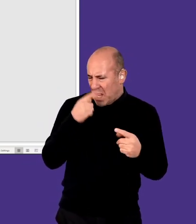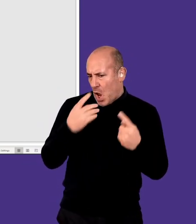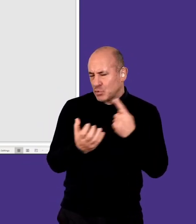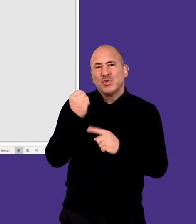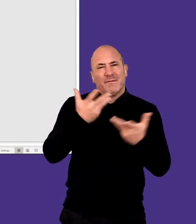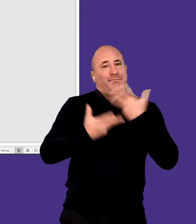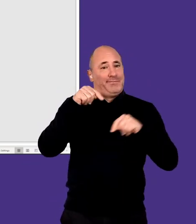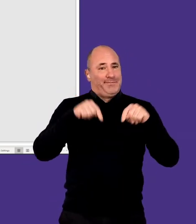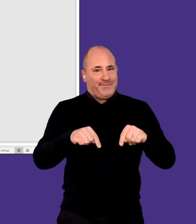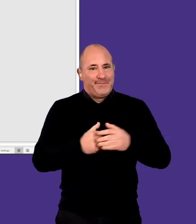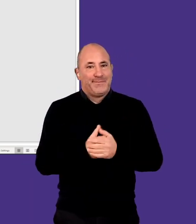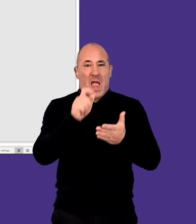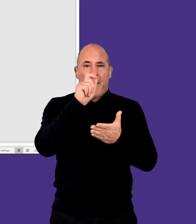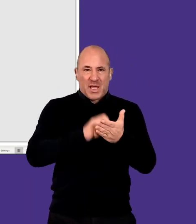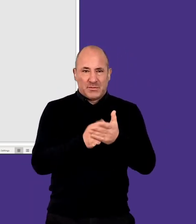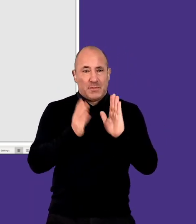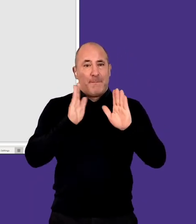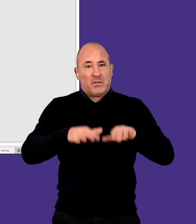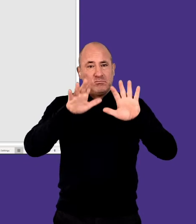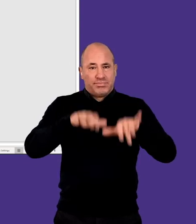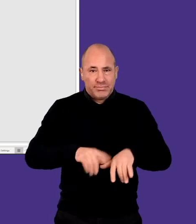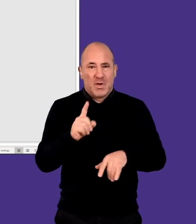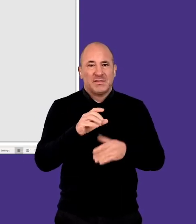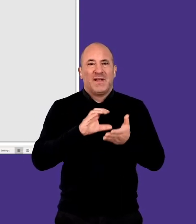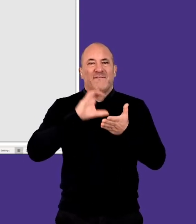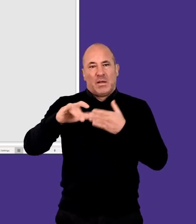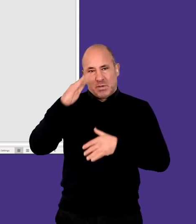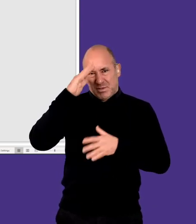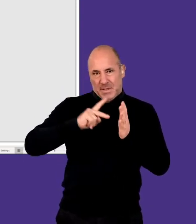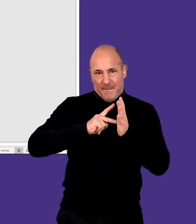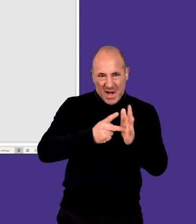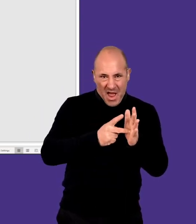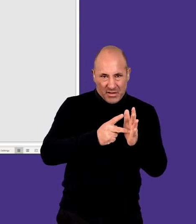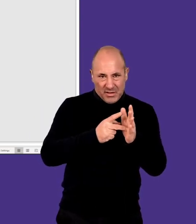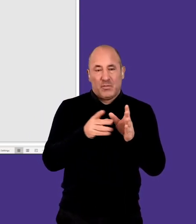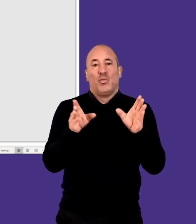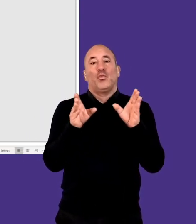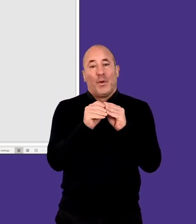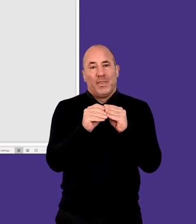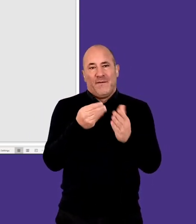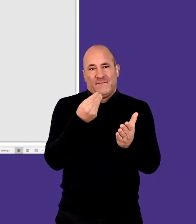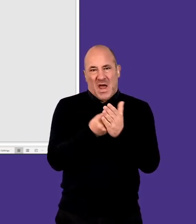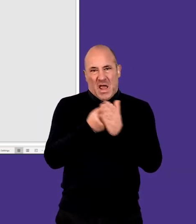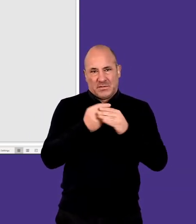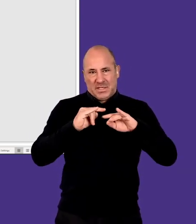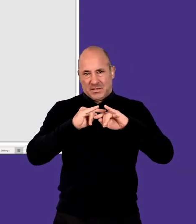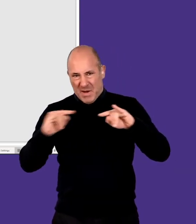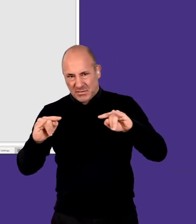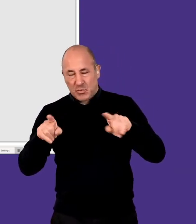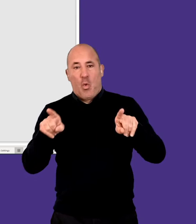this. As part of your application, you must complete and submit an investment principles plan alongside the